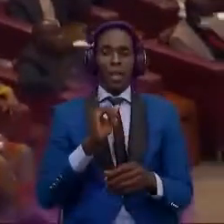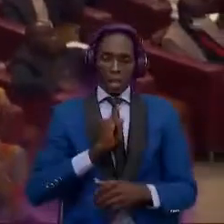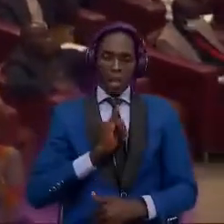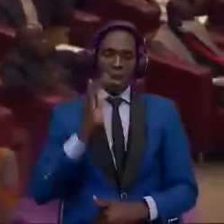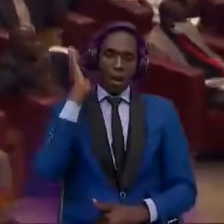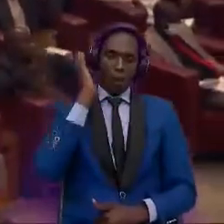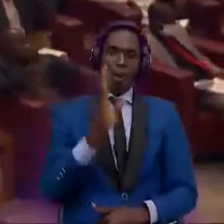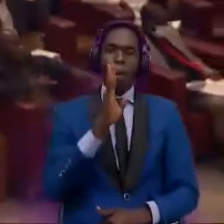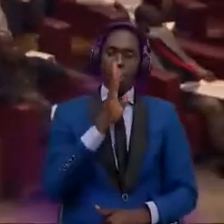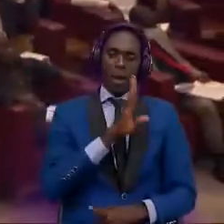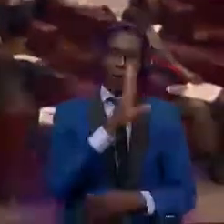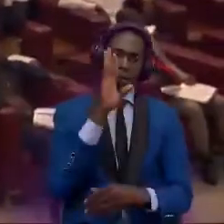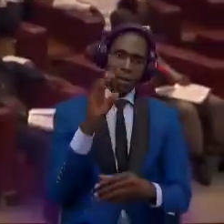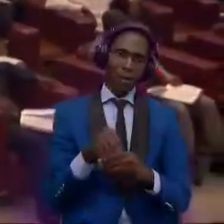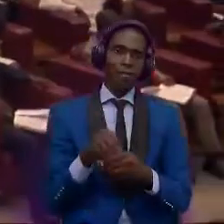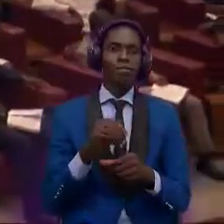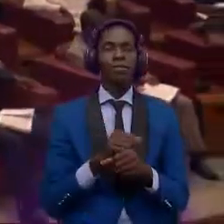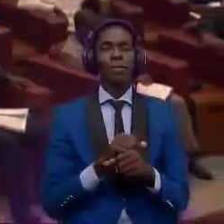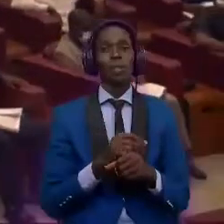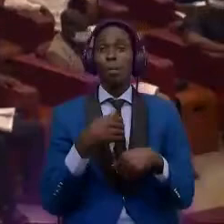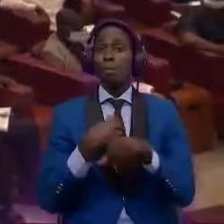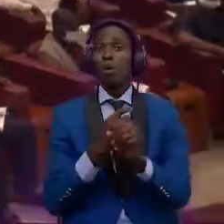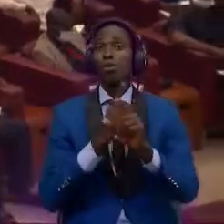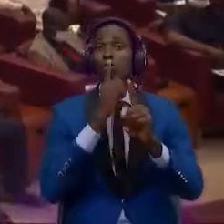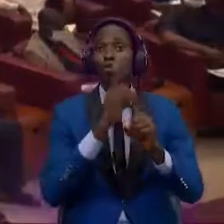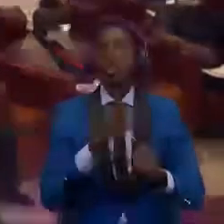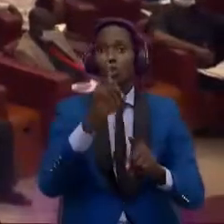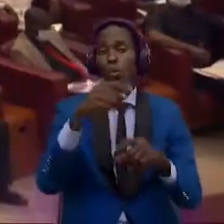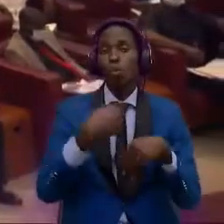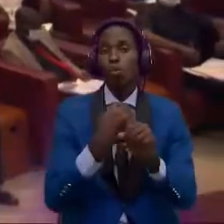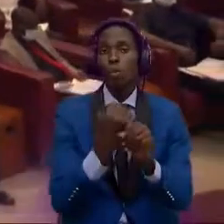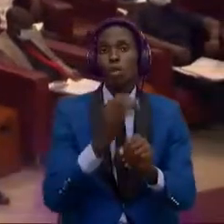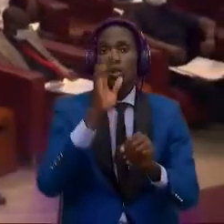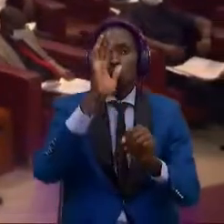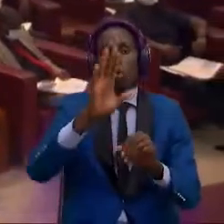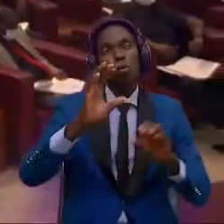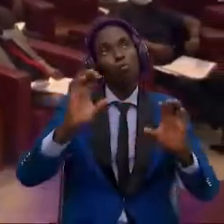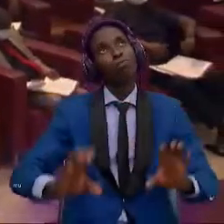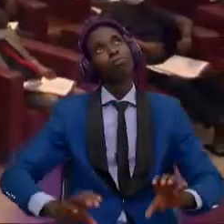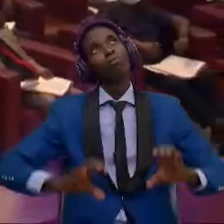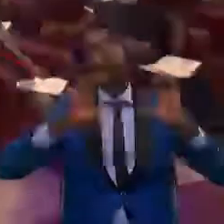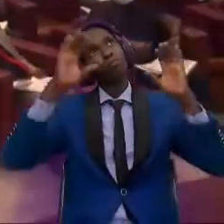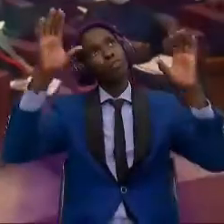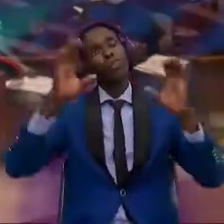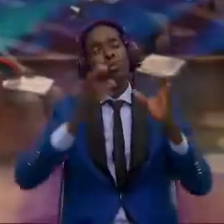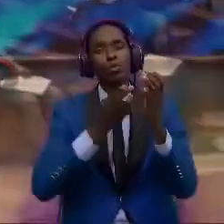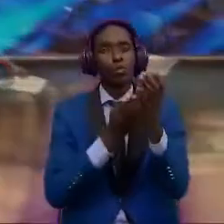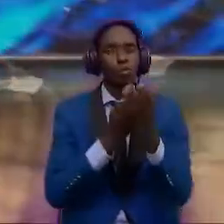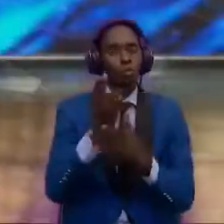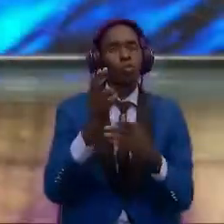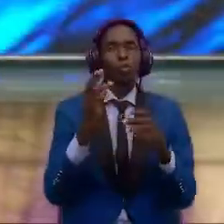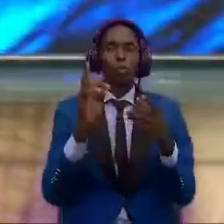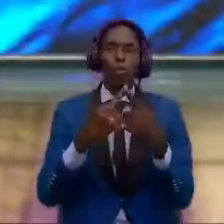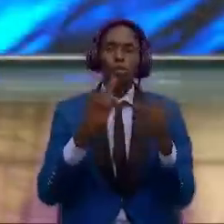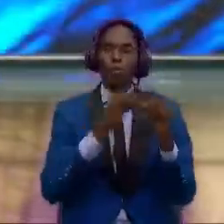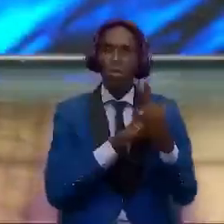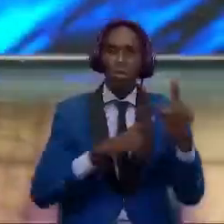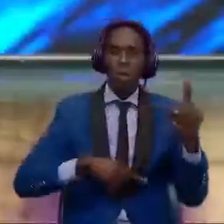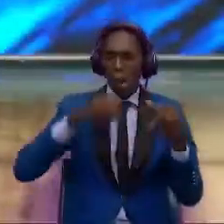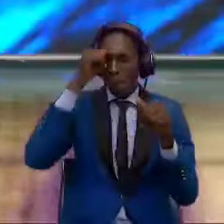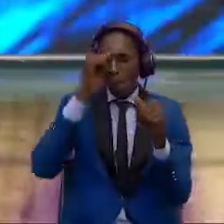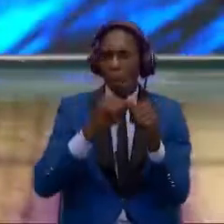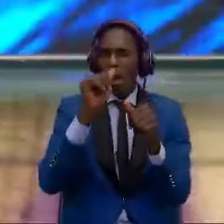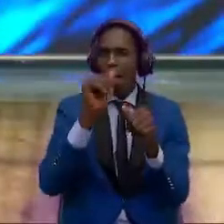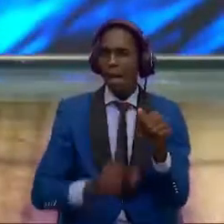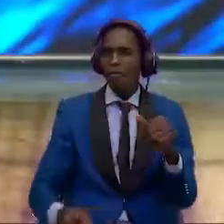of it. And make sure you make your consecration commitment unto the Lord, and remember every day and